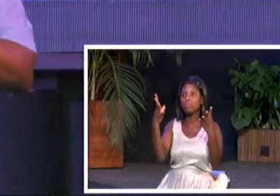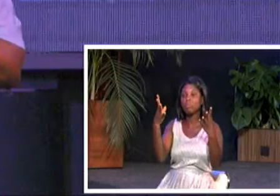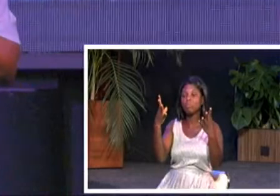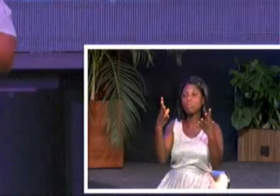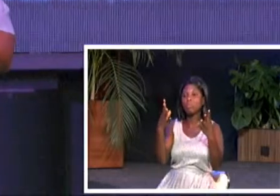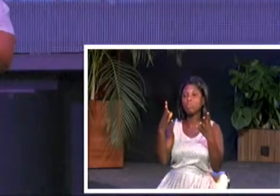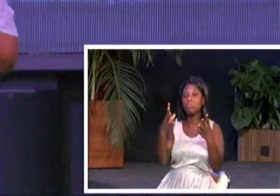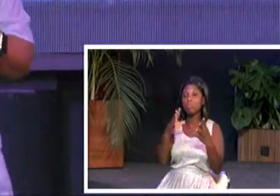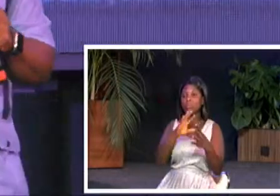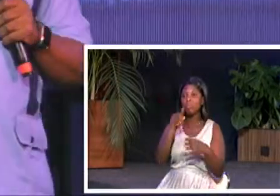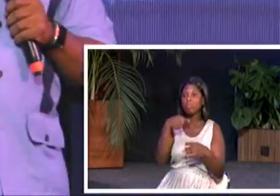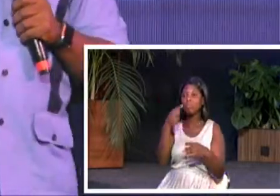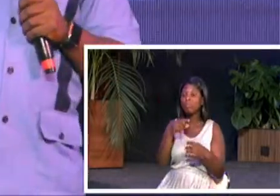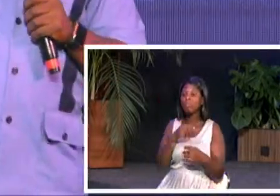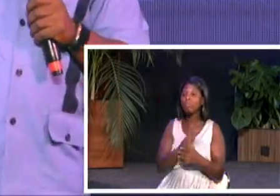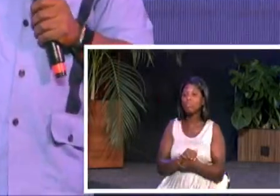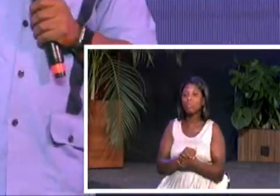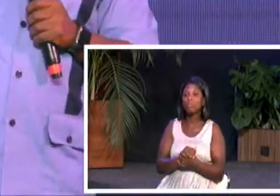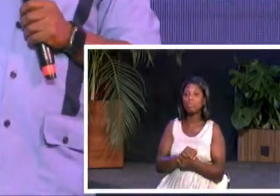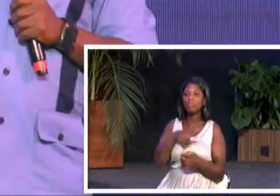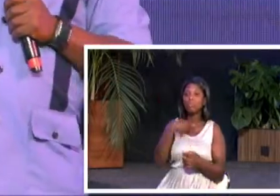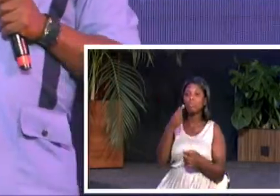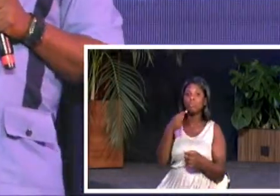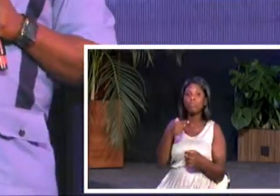on social media here? Raise your hand.